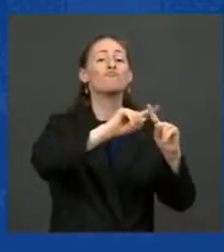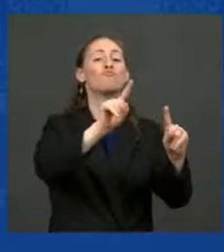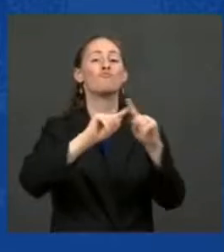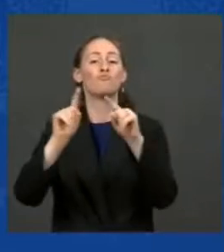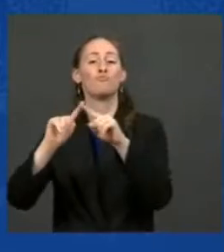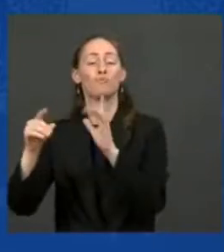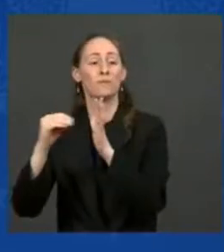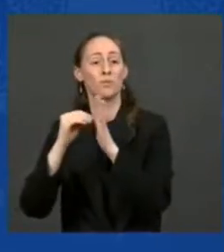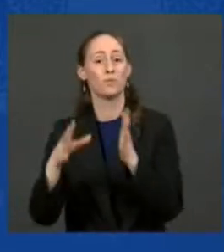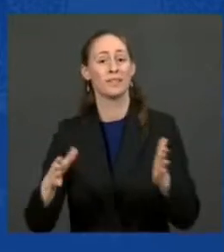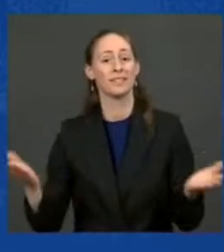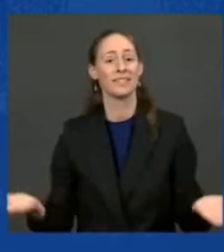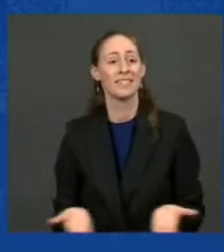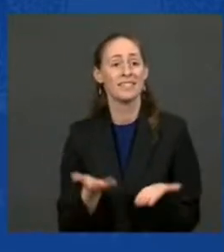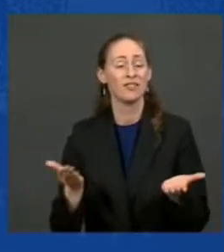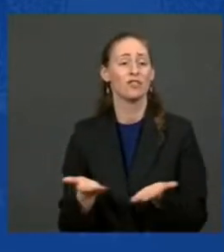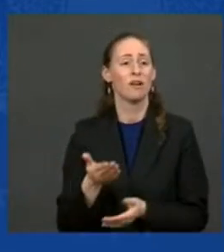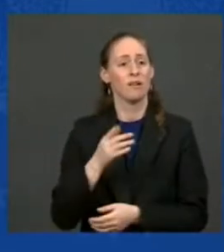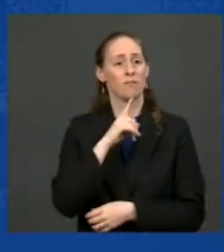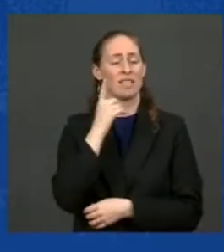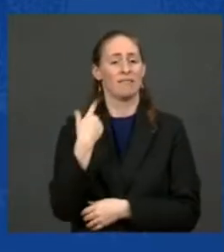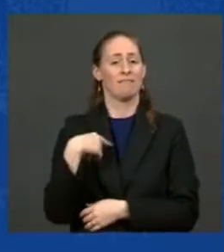who've been inspired by the example.